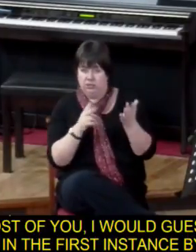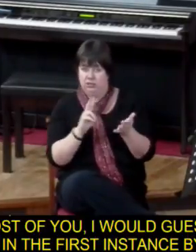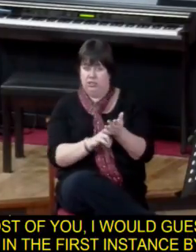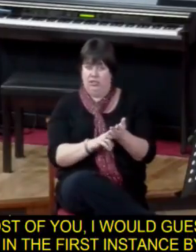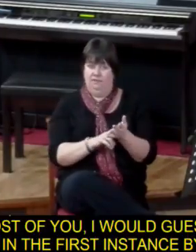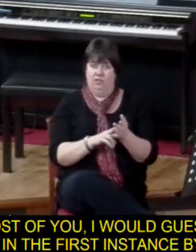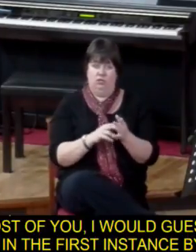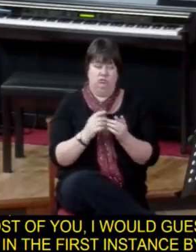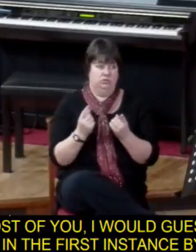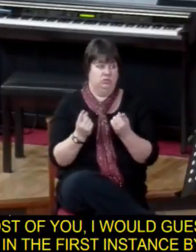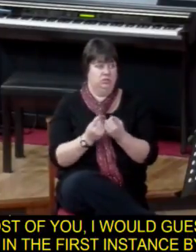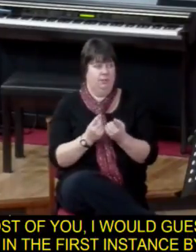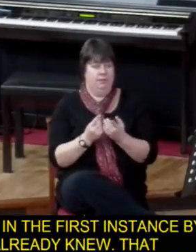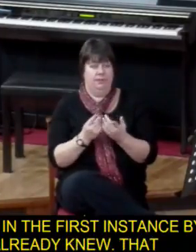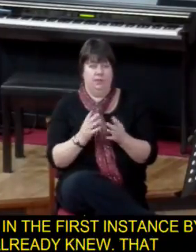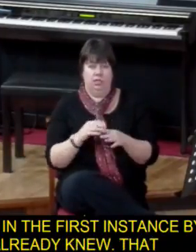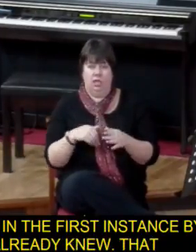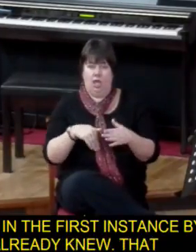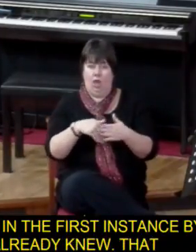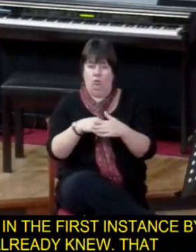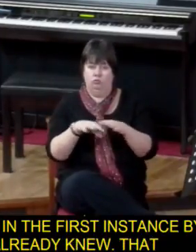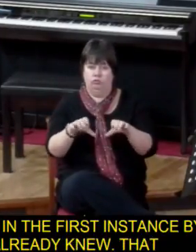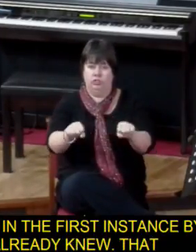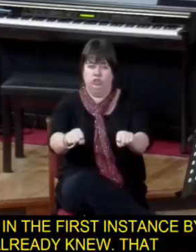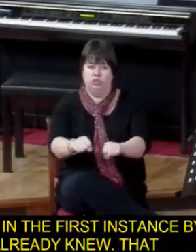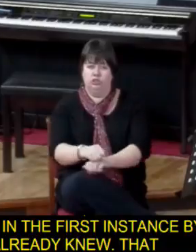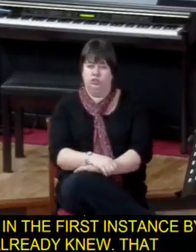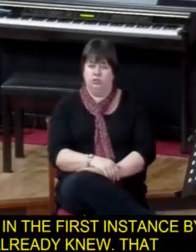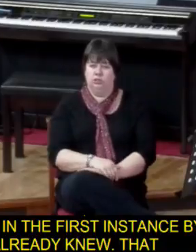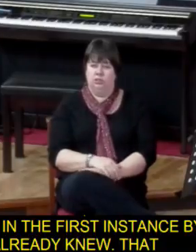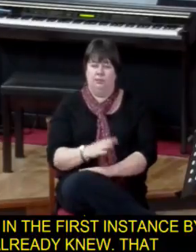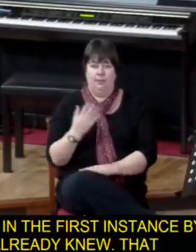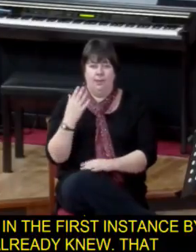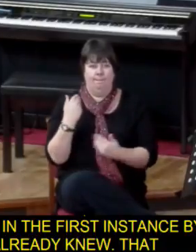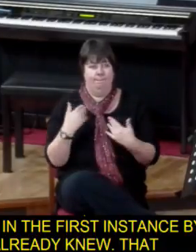thing. It may well be that it's been an event.